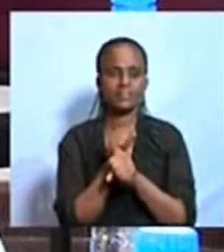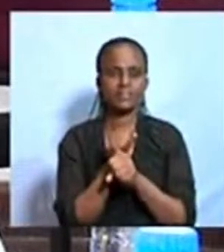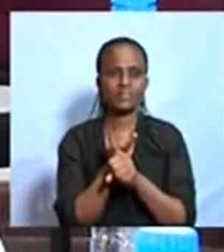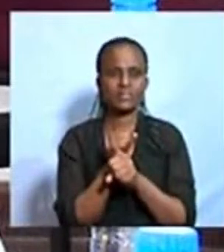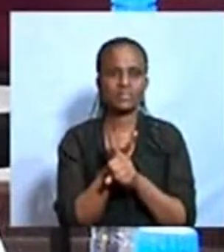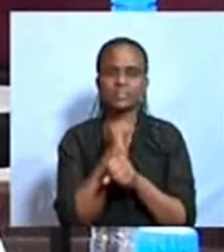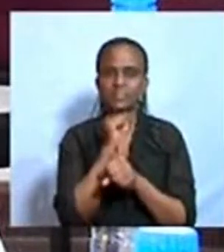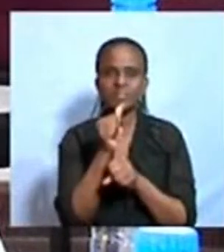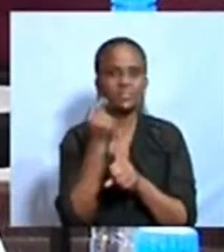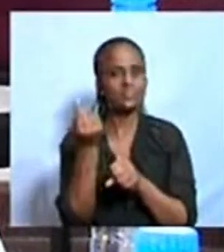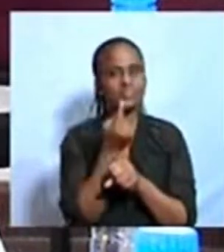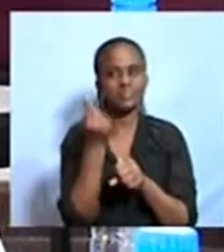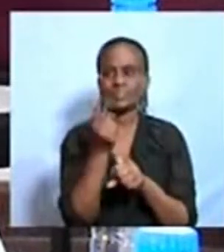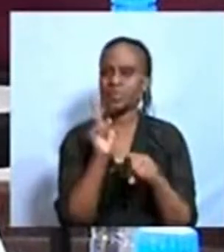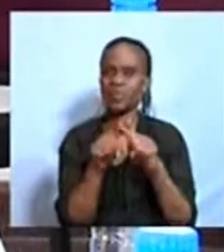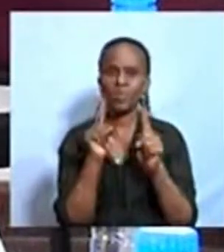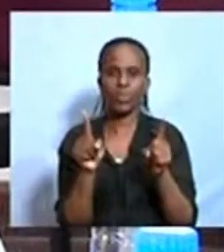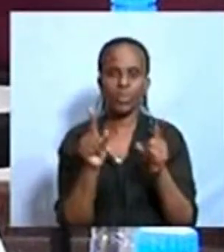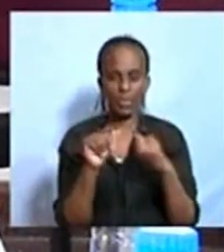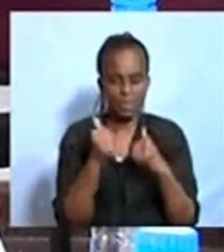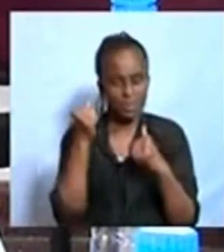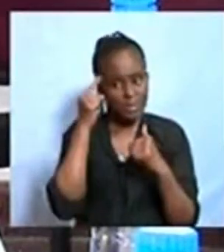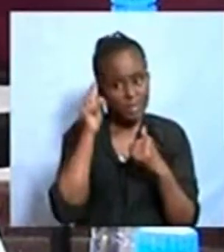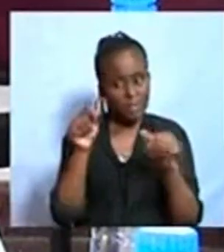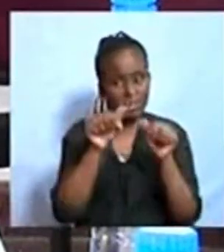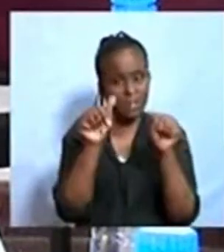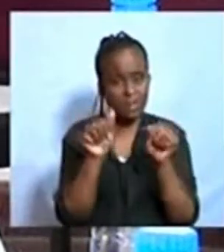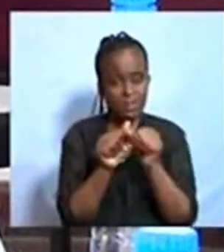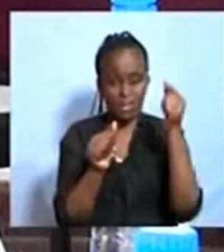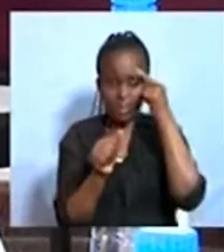as a by-the-way thing. We think that those are areas that the